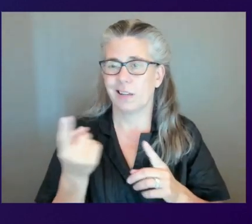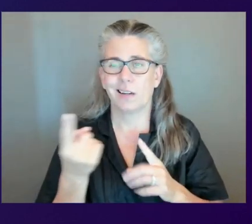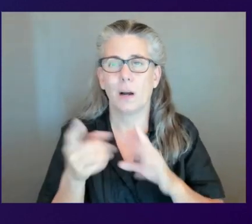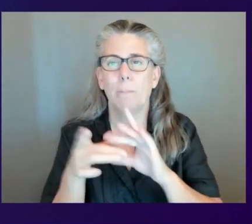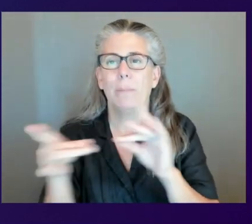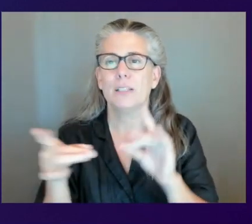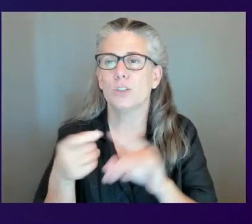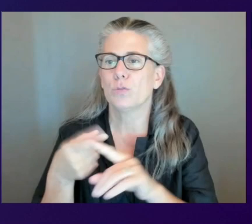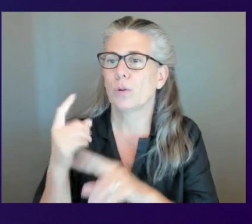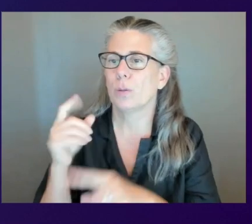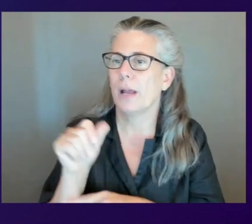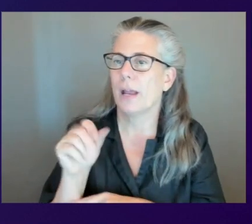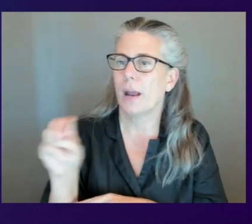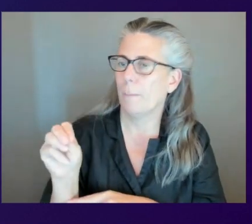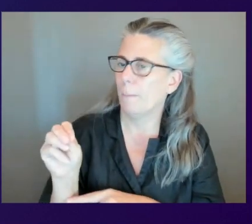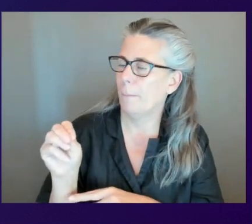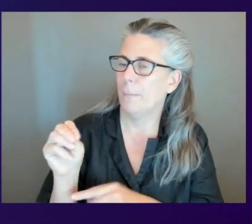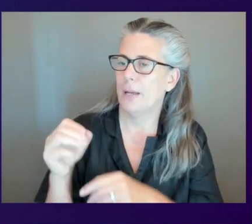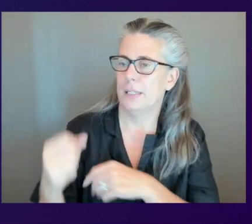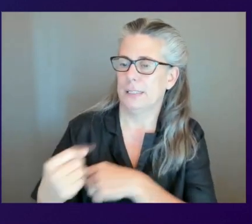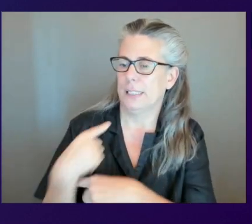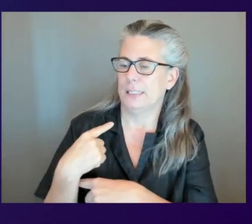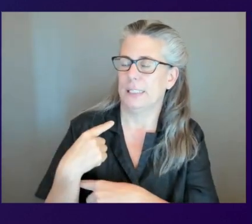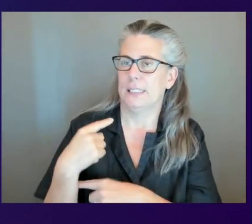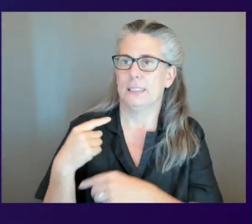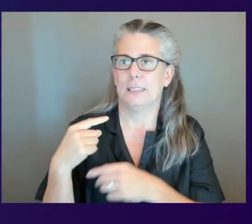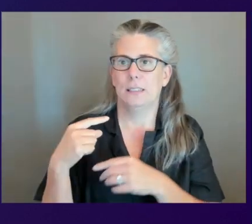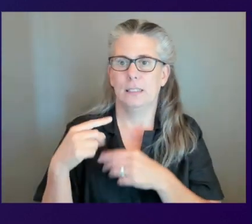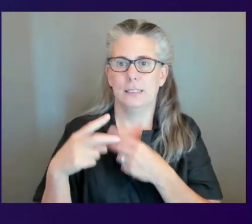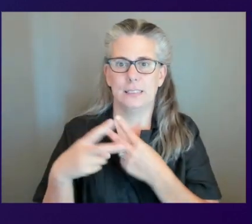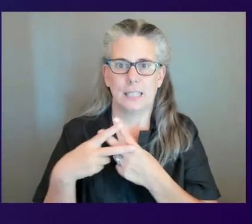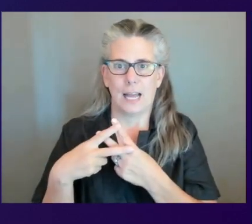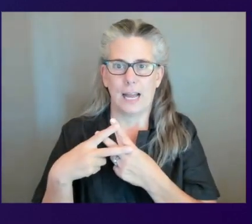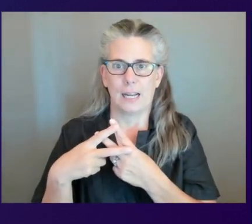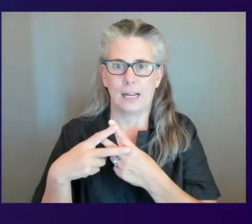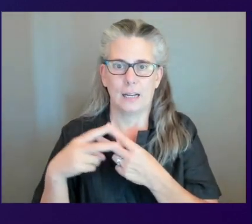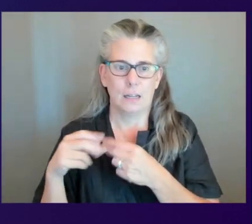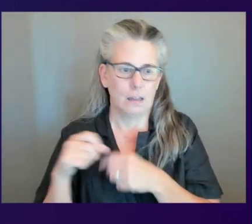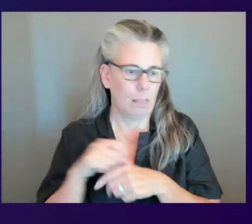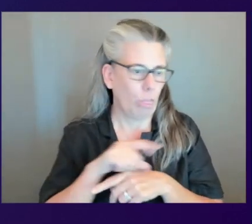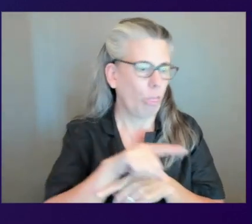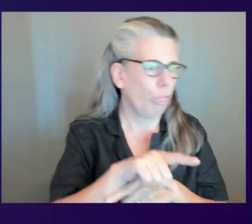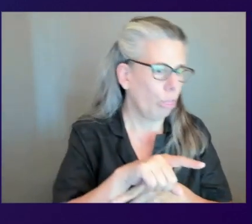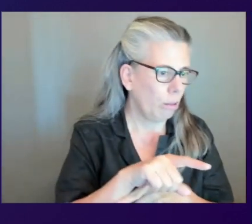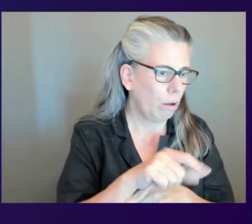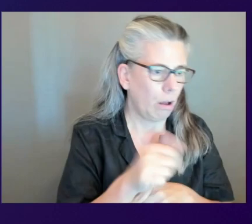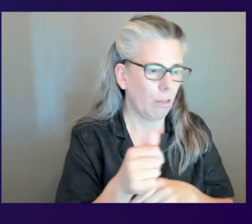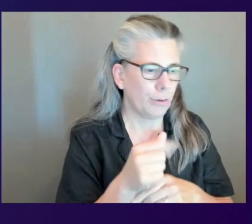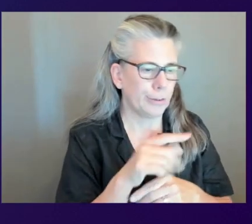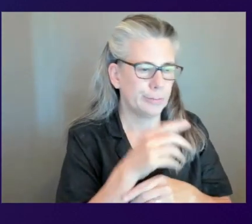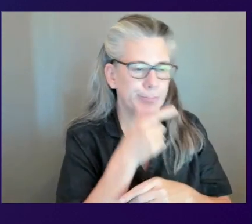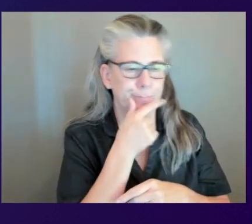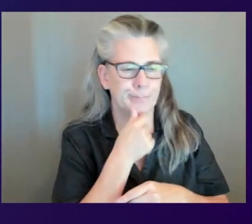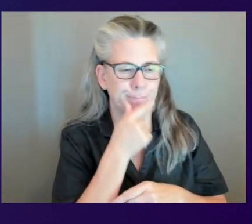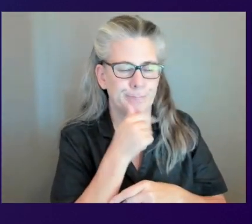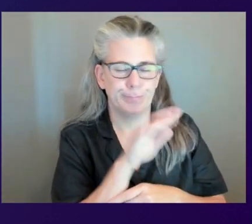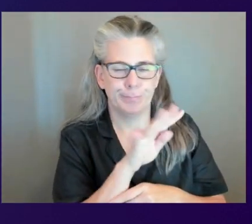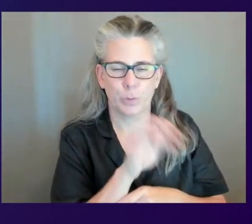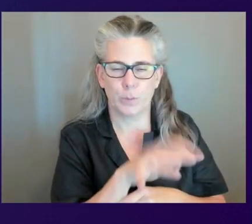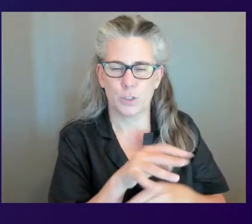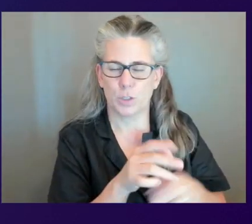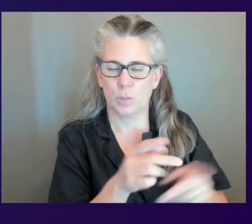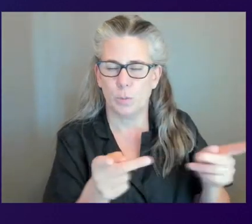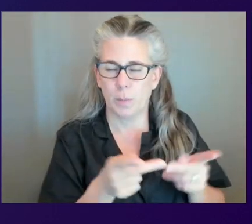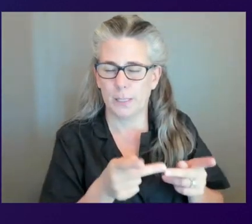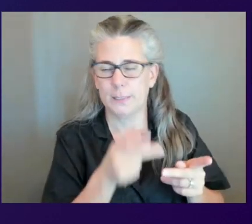in Slack, we click on that link and it takes us to some questionable place. We don't have to worry about the machine that it's running on because